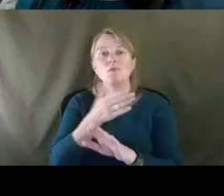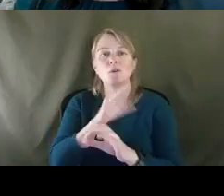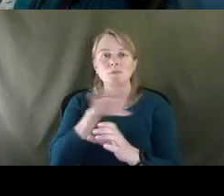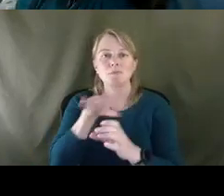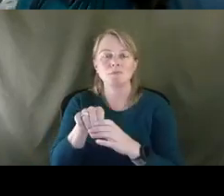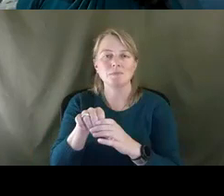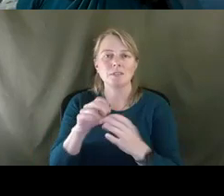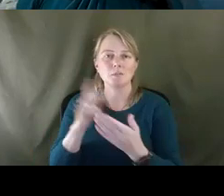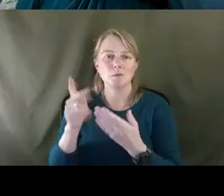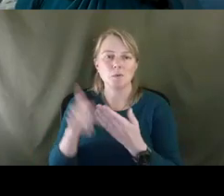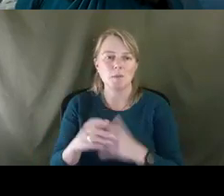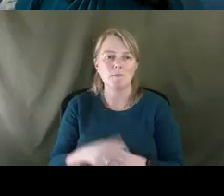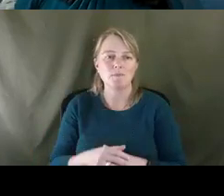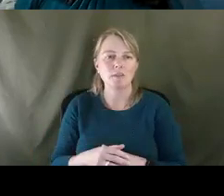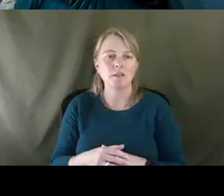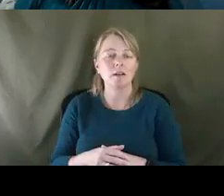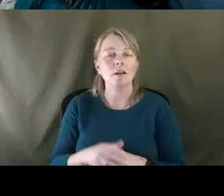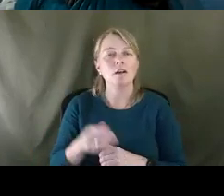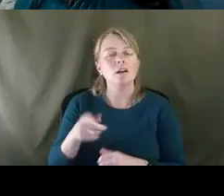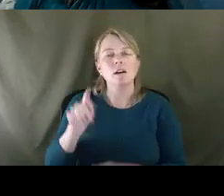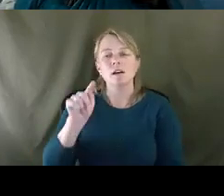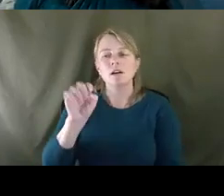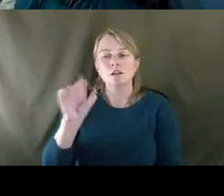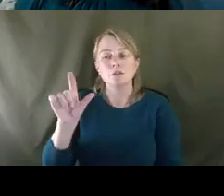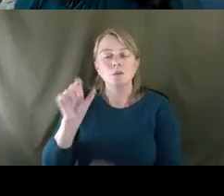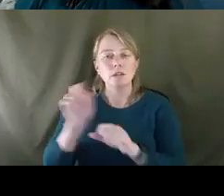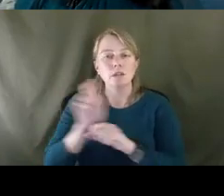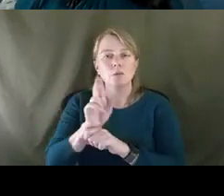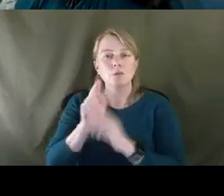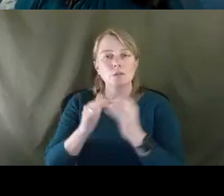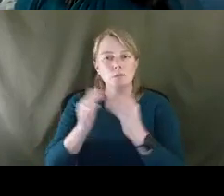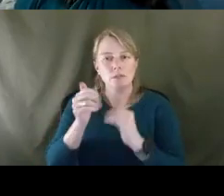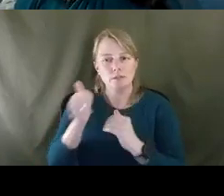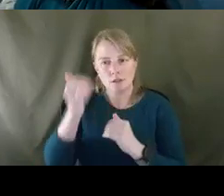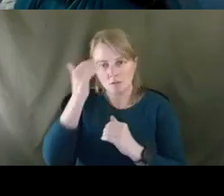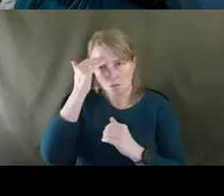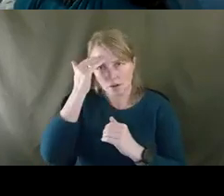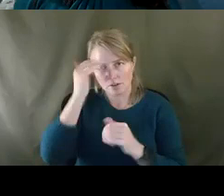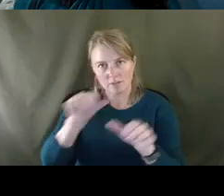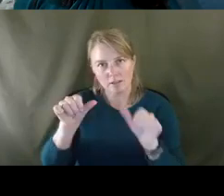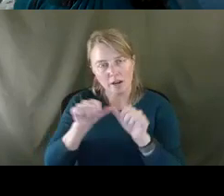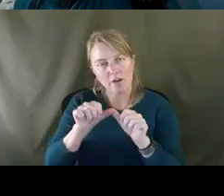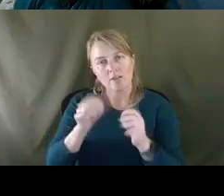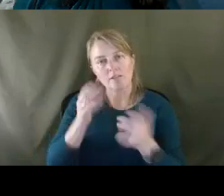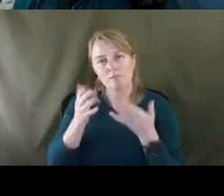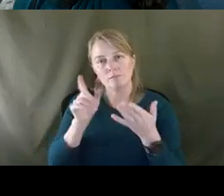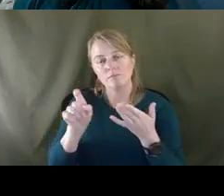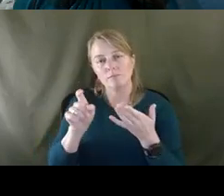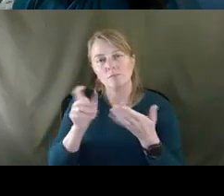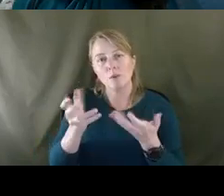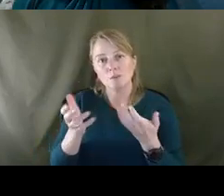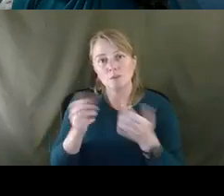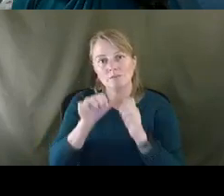in the program. It's a tool that they can use to build their self-awareness in areas they may want to continue to grow in as a